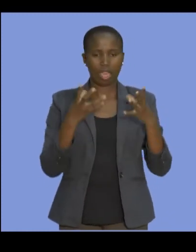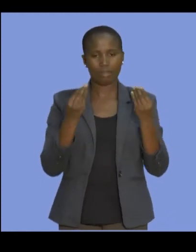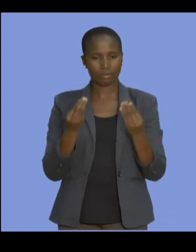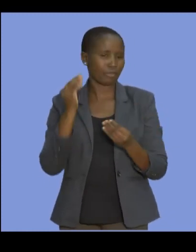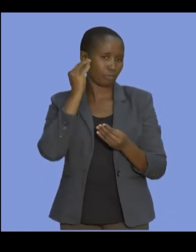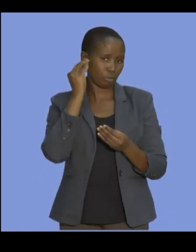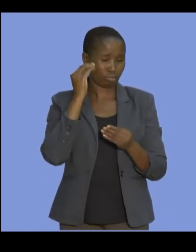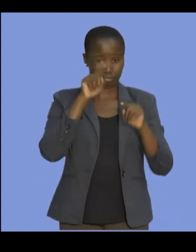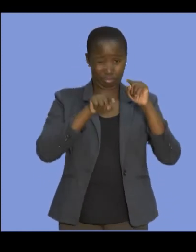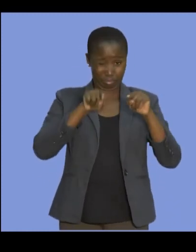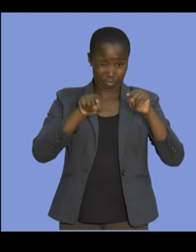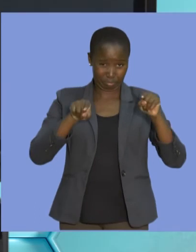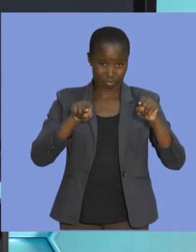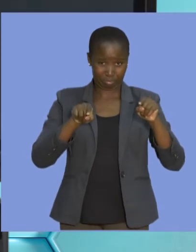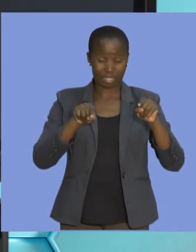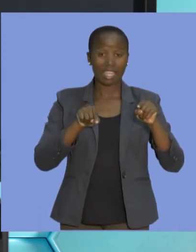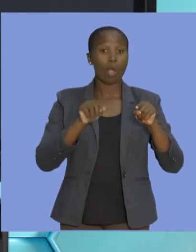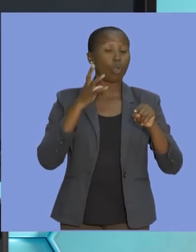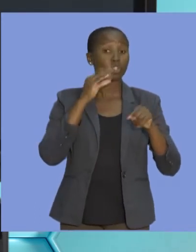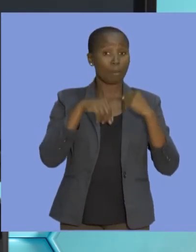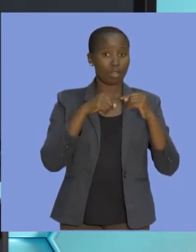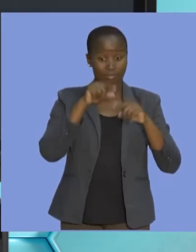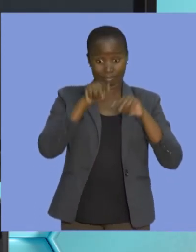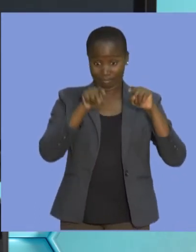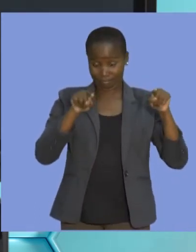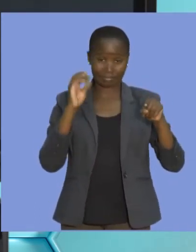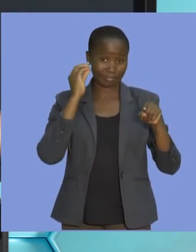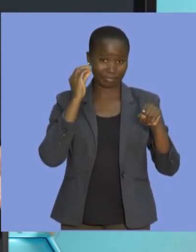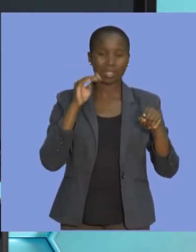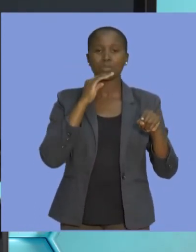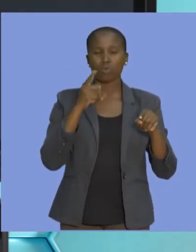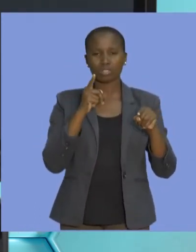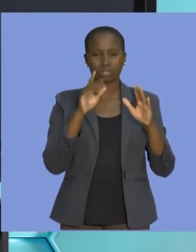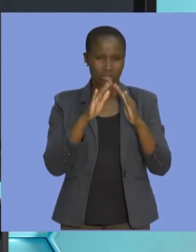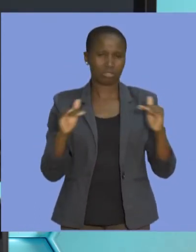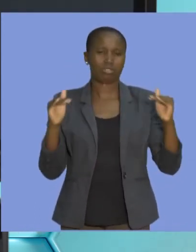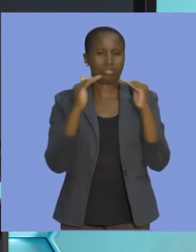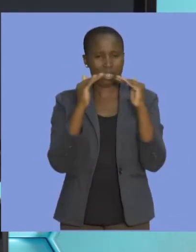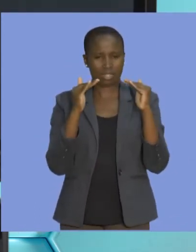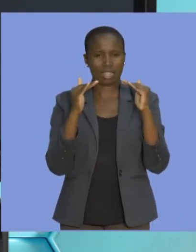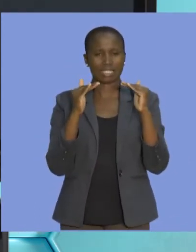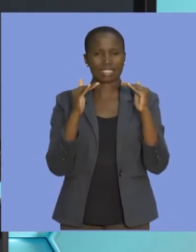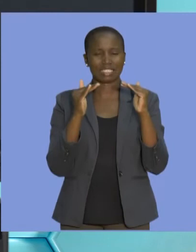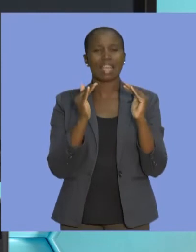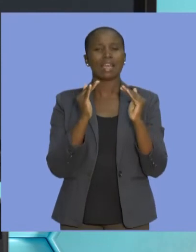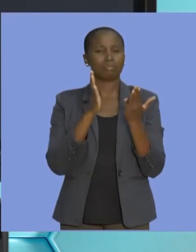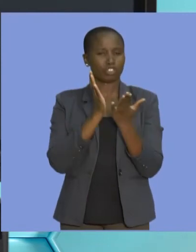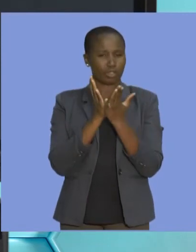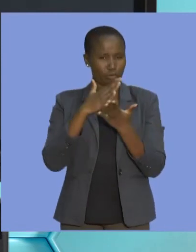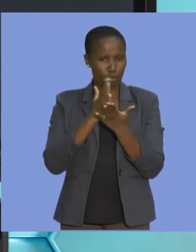the variance, when I'm talking about the variance, is just the standard deviation squared. It means the same thing.